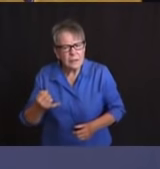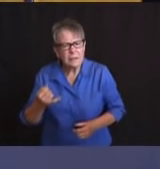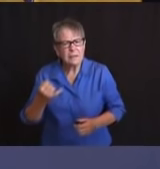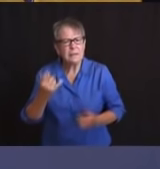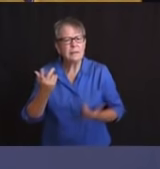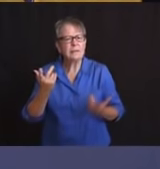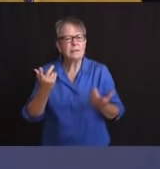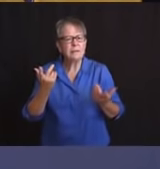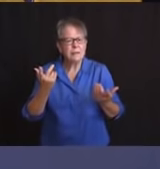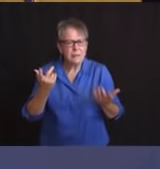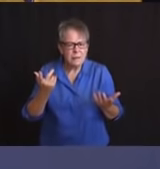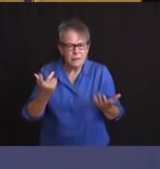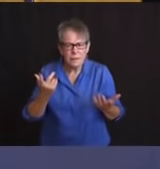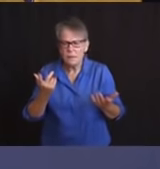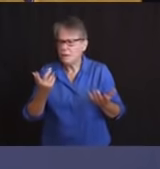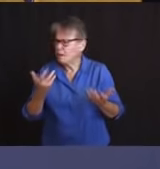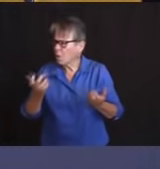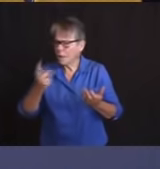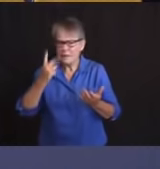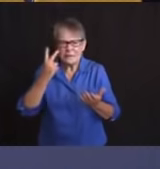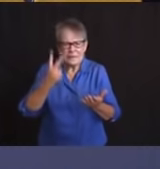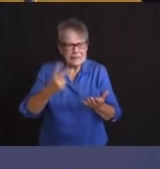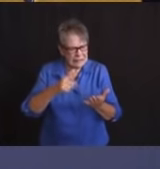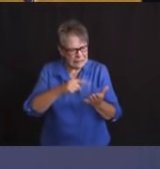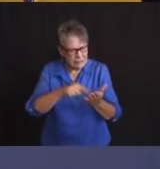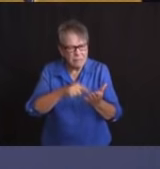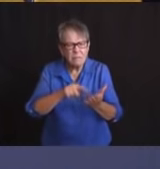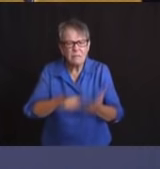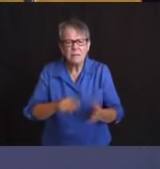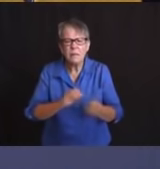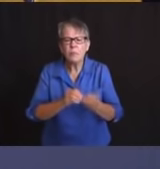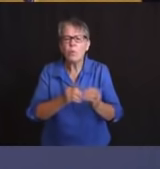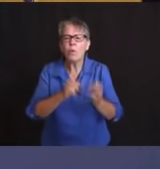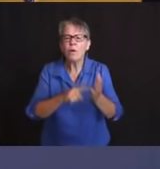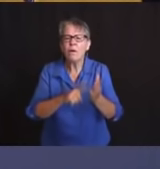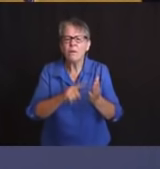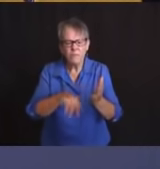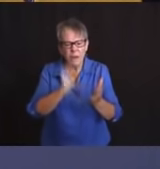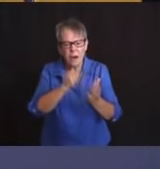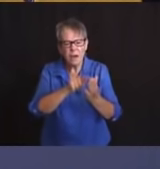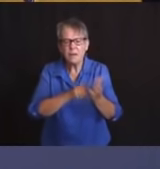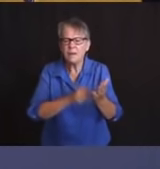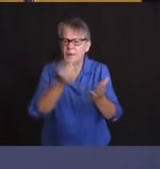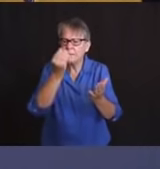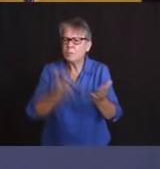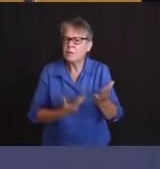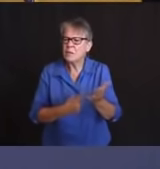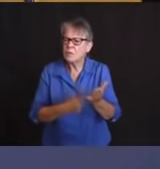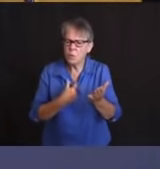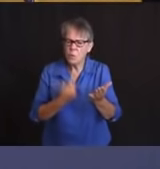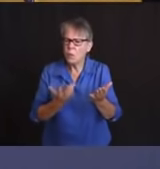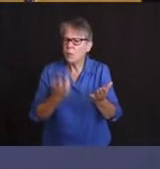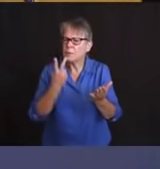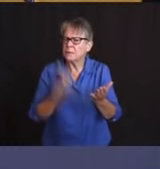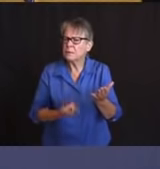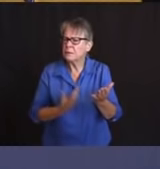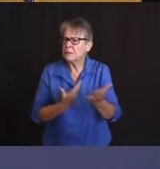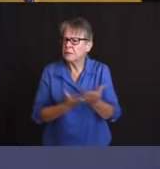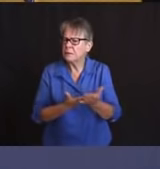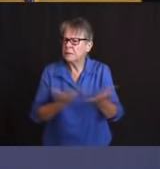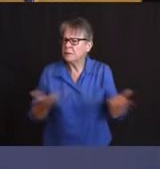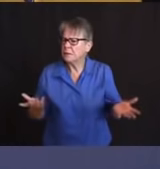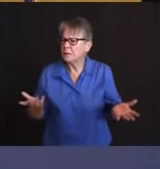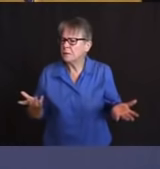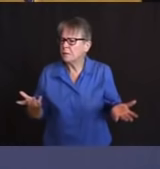Jersey have handled the pandemic? Yeah, no, as you can probably imagine, no update on the Department of Justice. We obviously take it seriously.